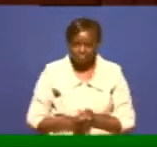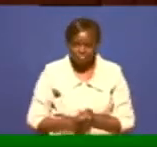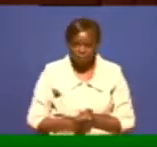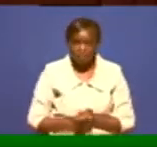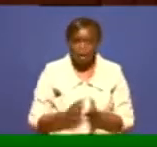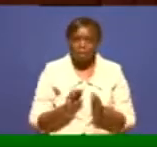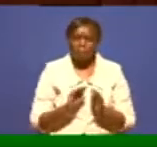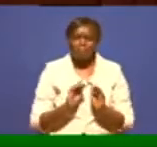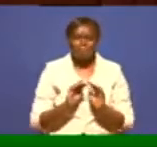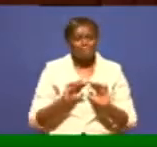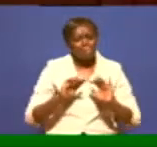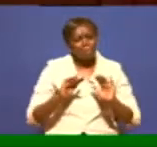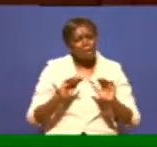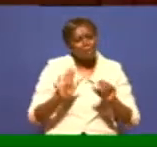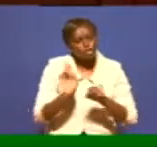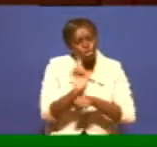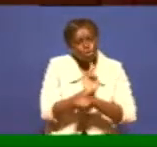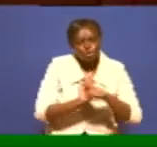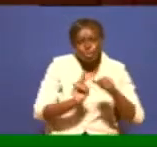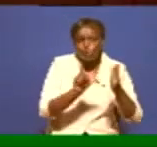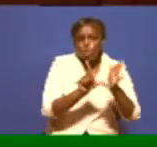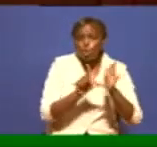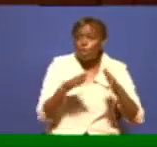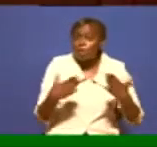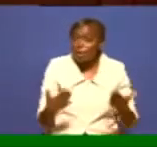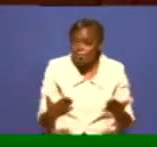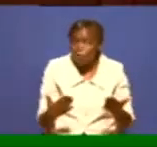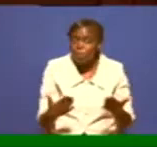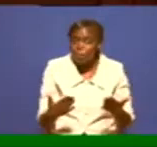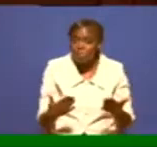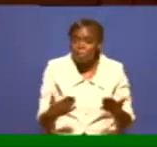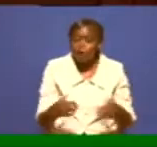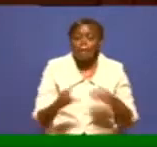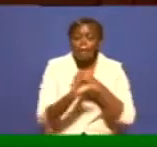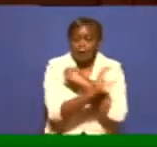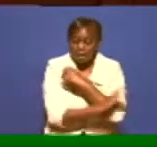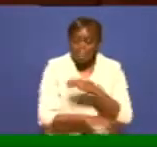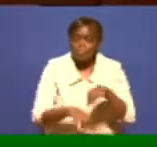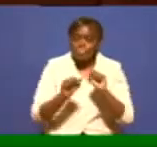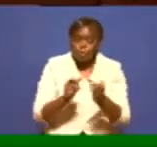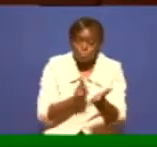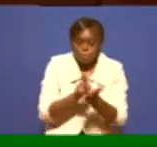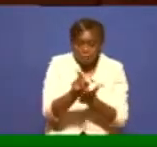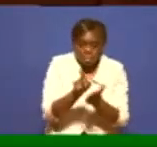the debt is being used, and can the country be able to pay the debts?